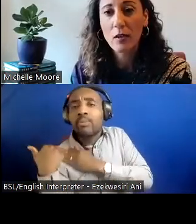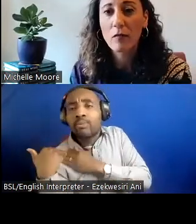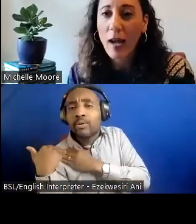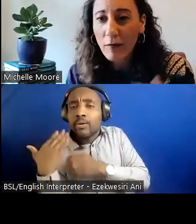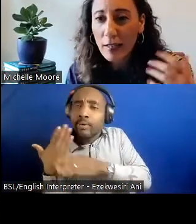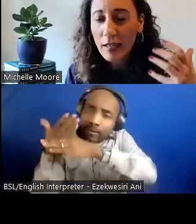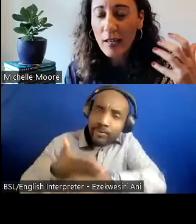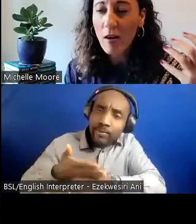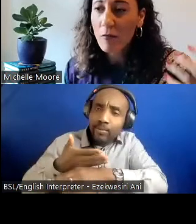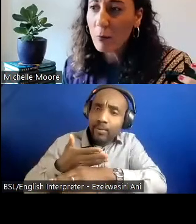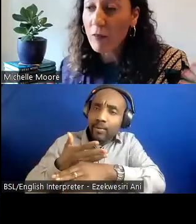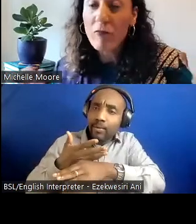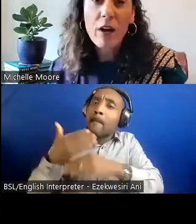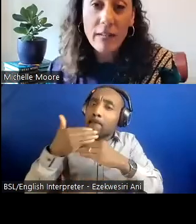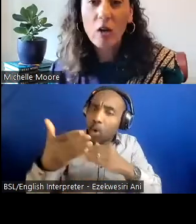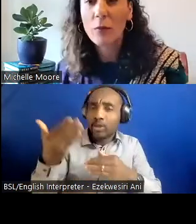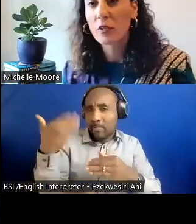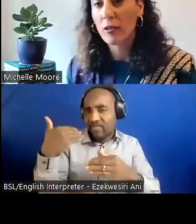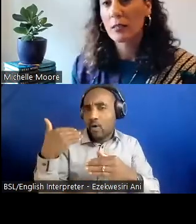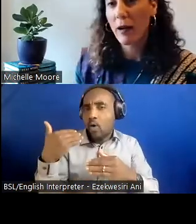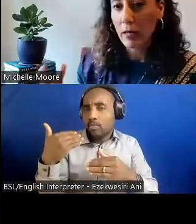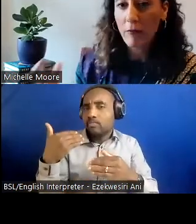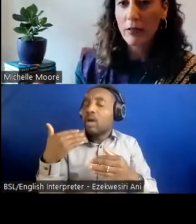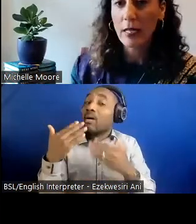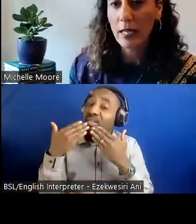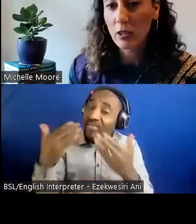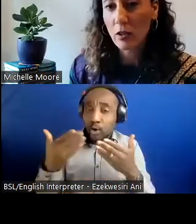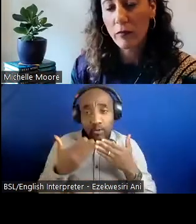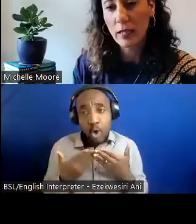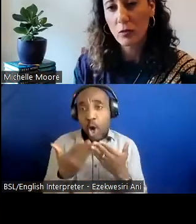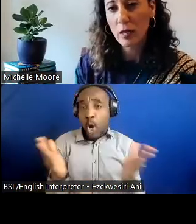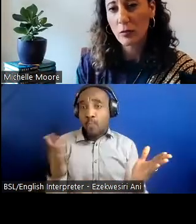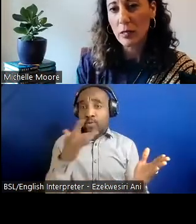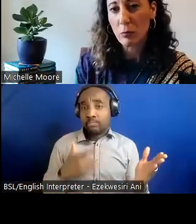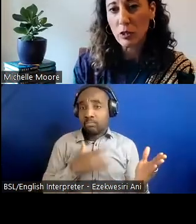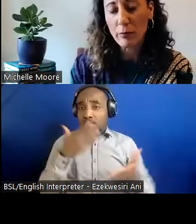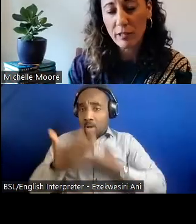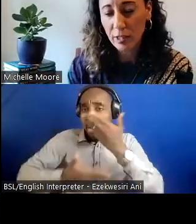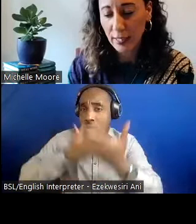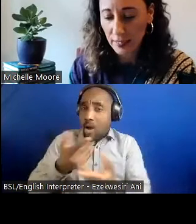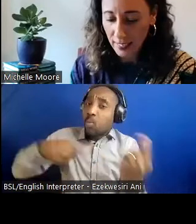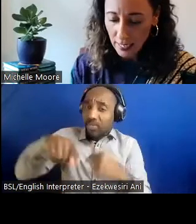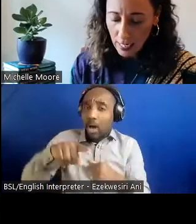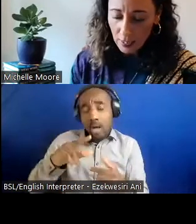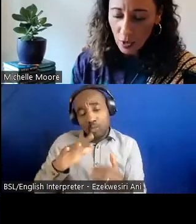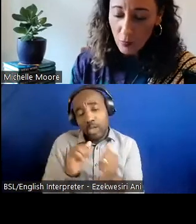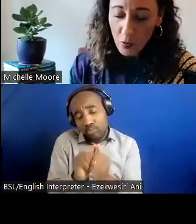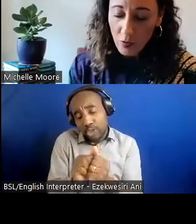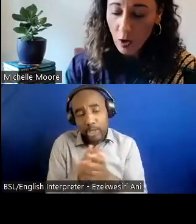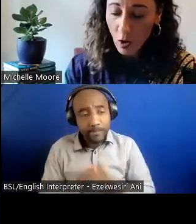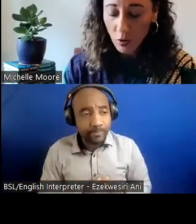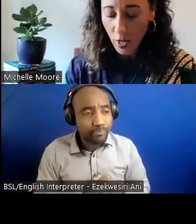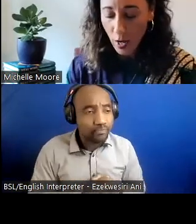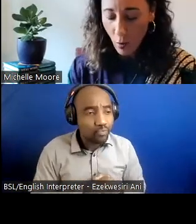thank you for having being very open and transparent and having that engaging conversation with us. We do appreciate it. So